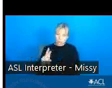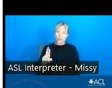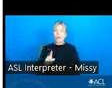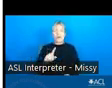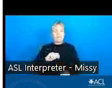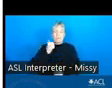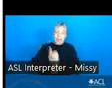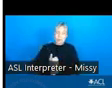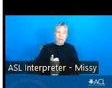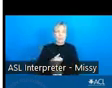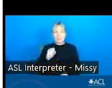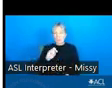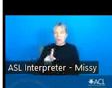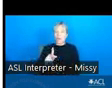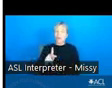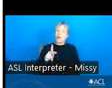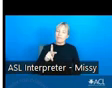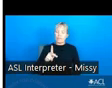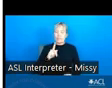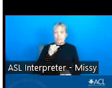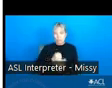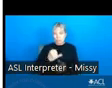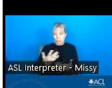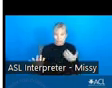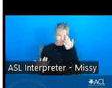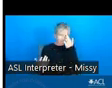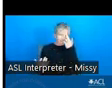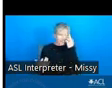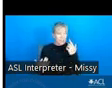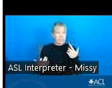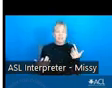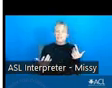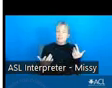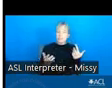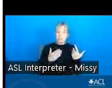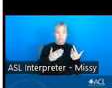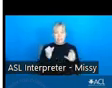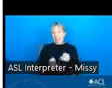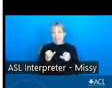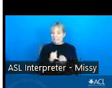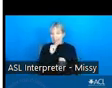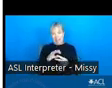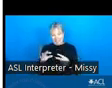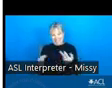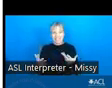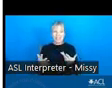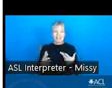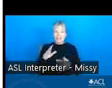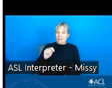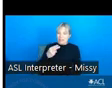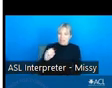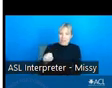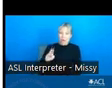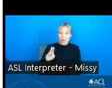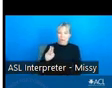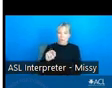Institute. And last but certainly not least is my friend and colleague, Theo Brady, the executive director of